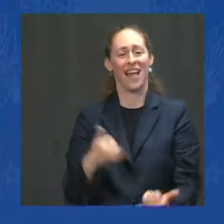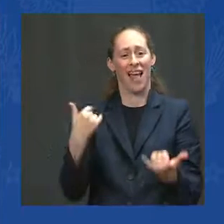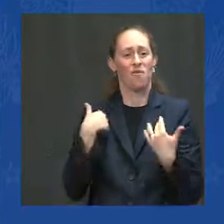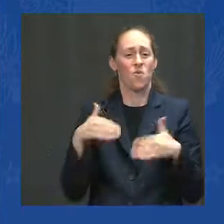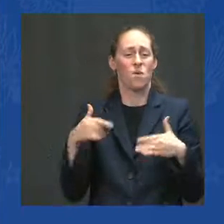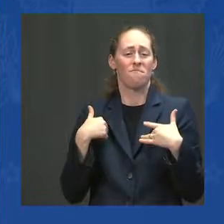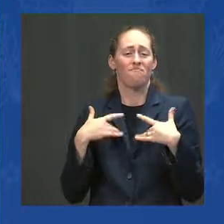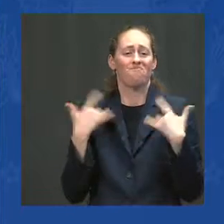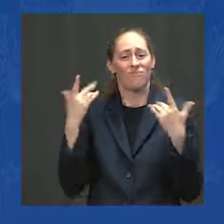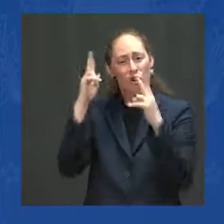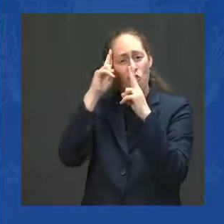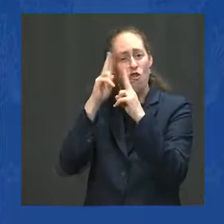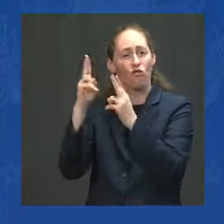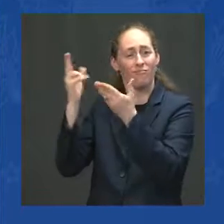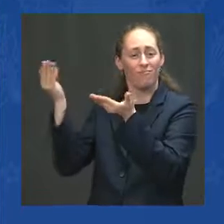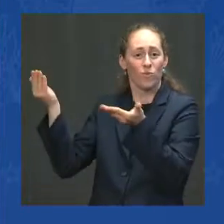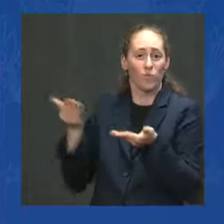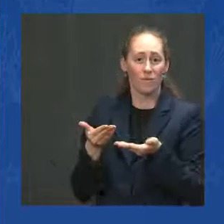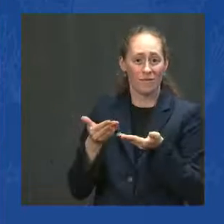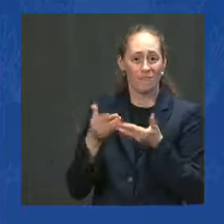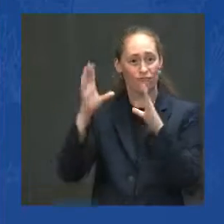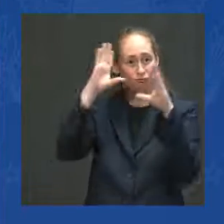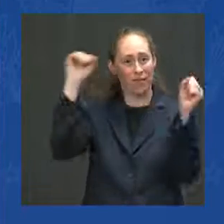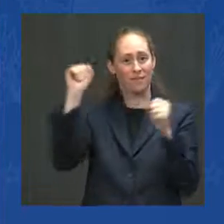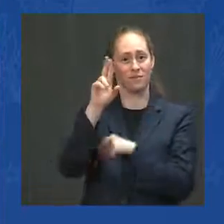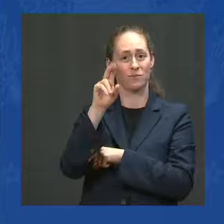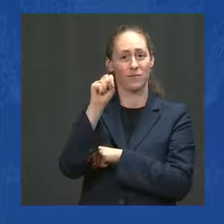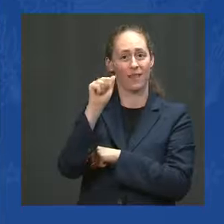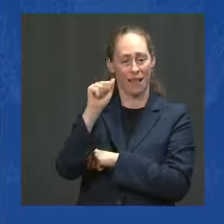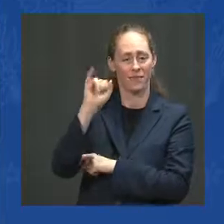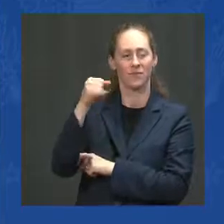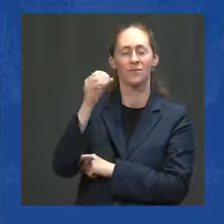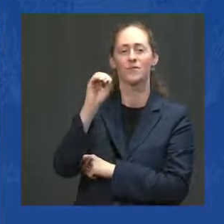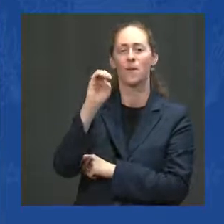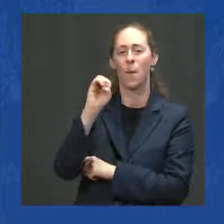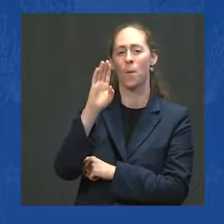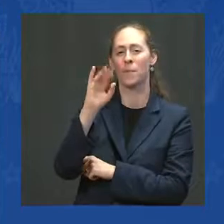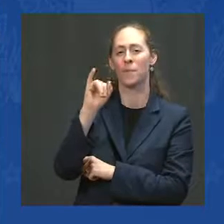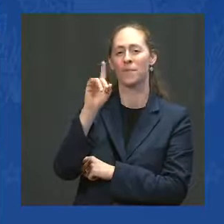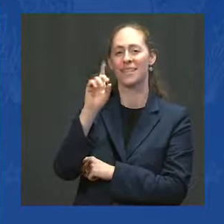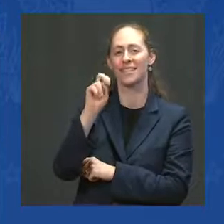the President of the United States, Joe Biden. Thank you very much.